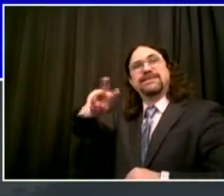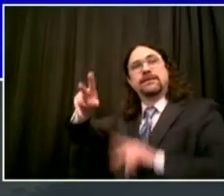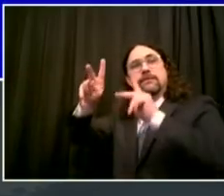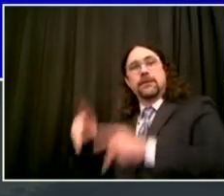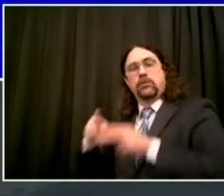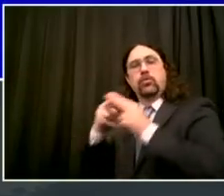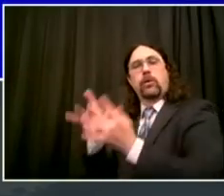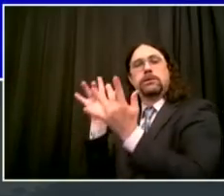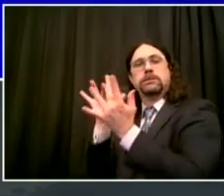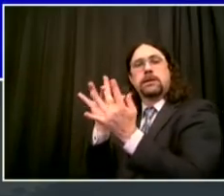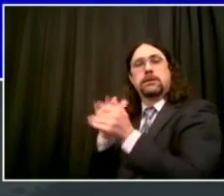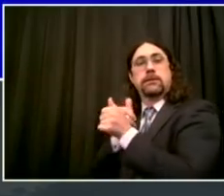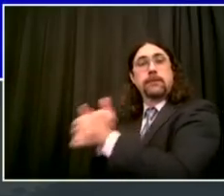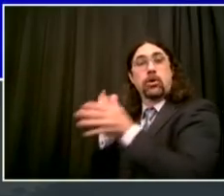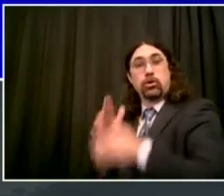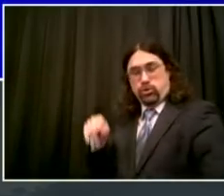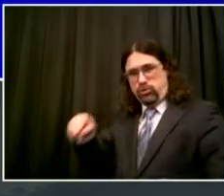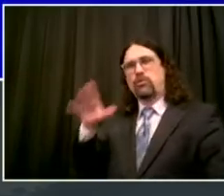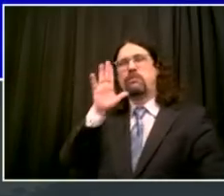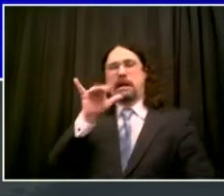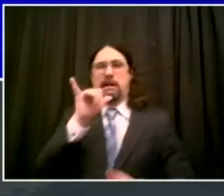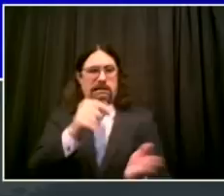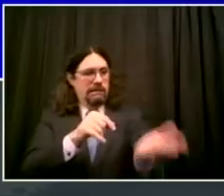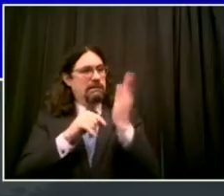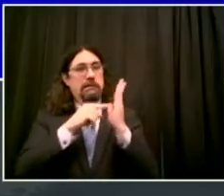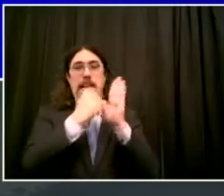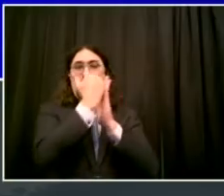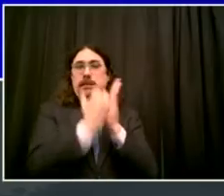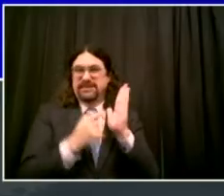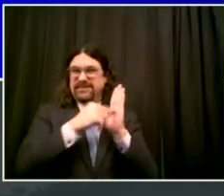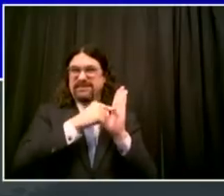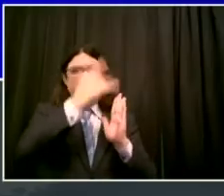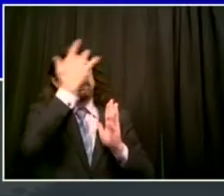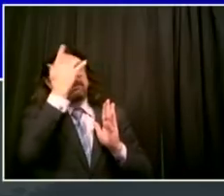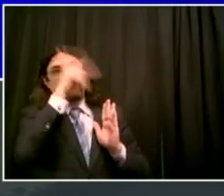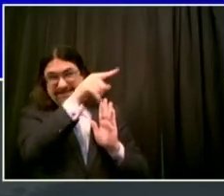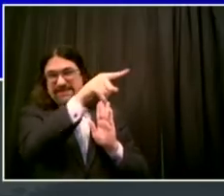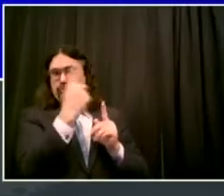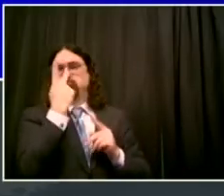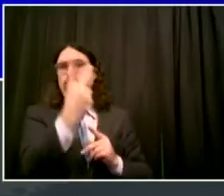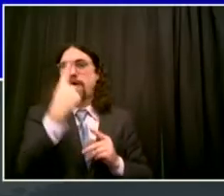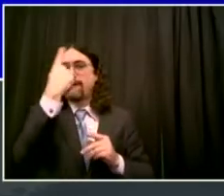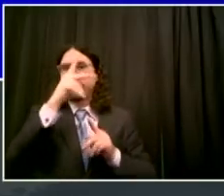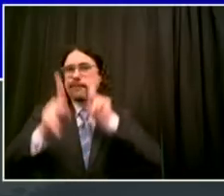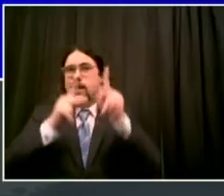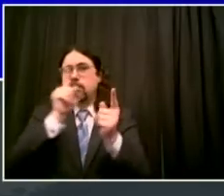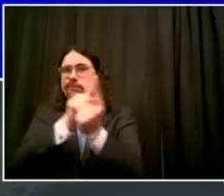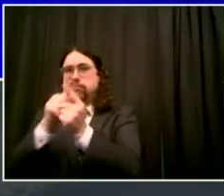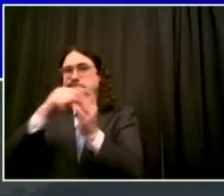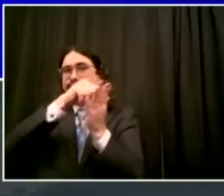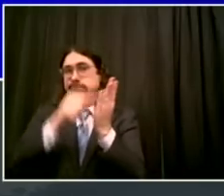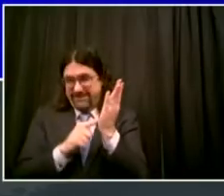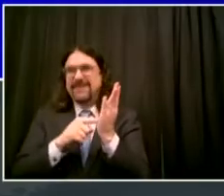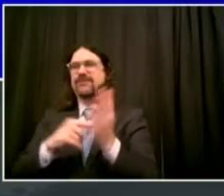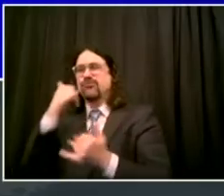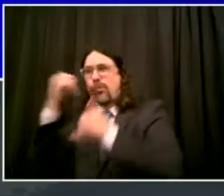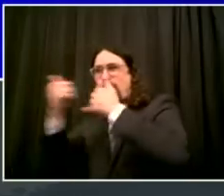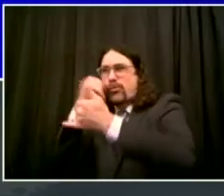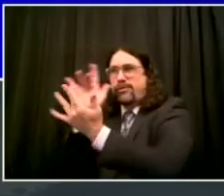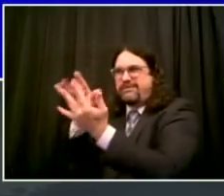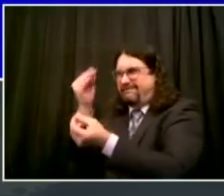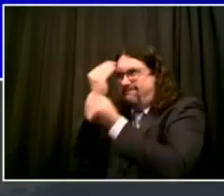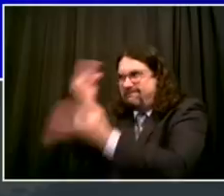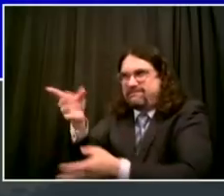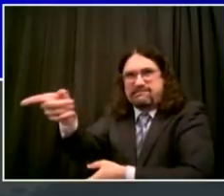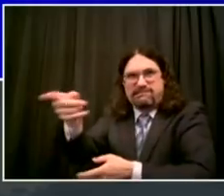make a really important point here. In New York City, we're doing way more than just that. When you're on the phone with the tracer,